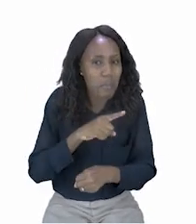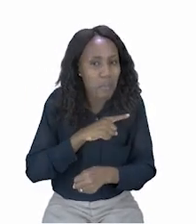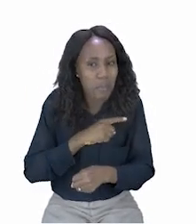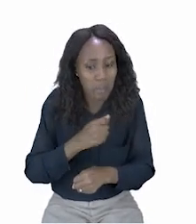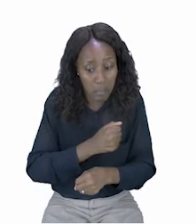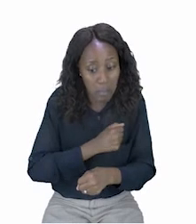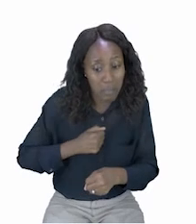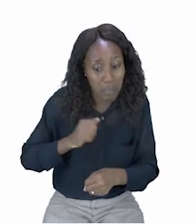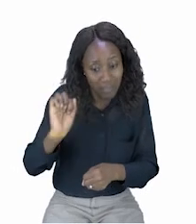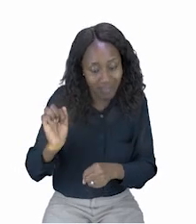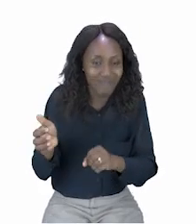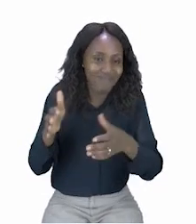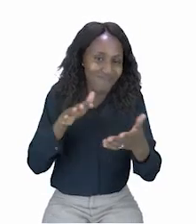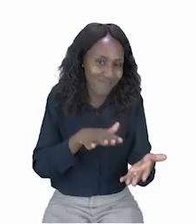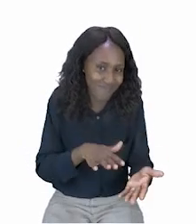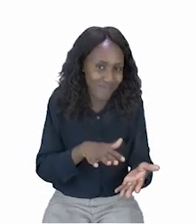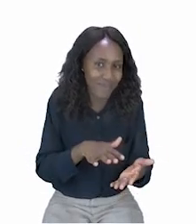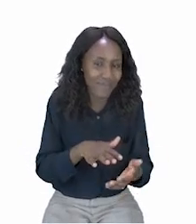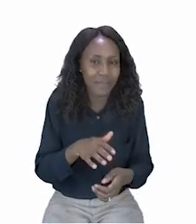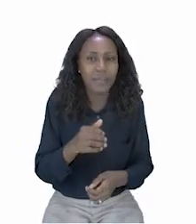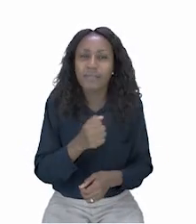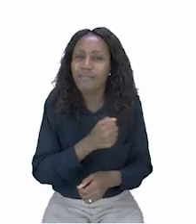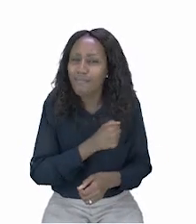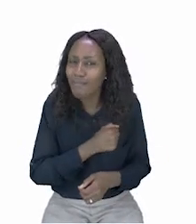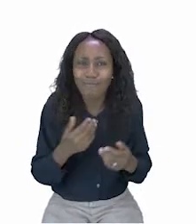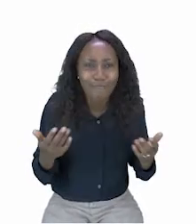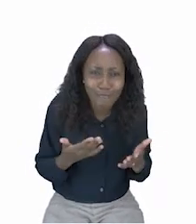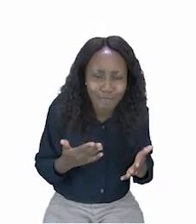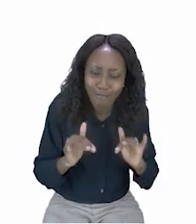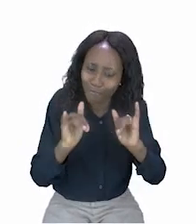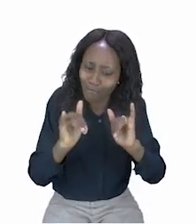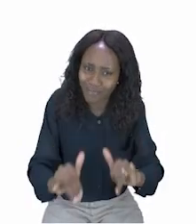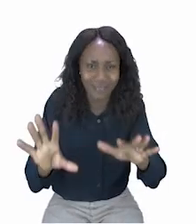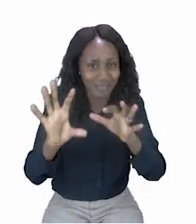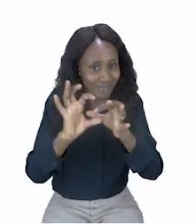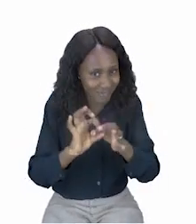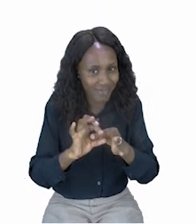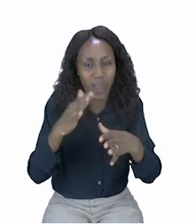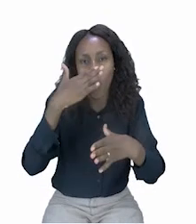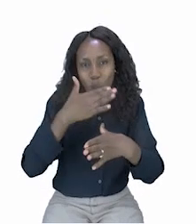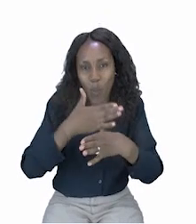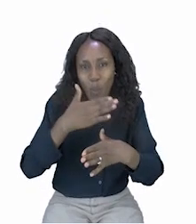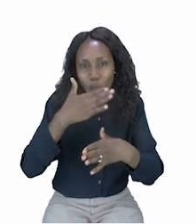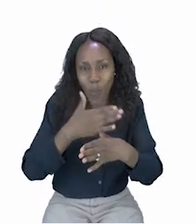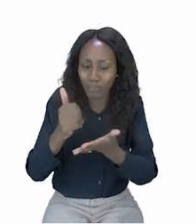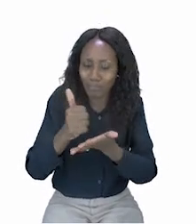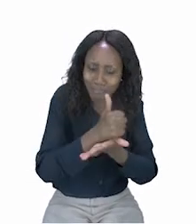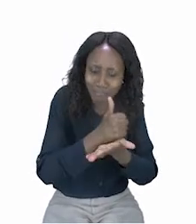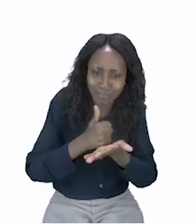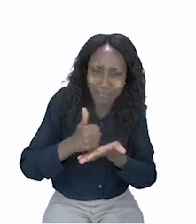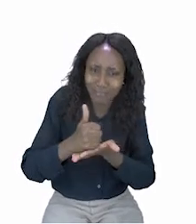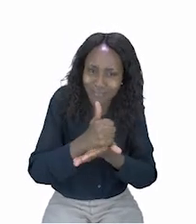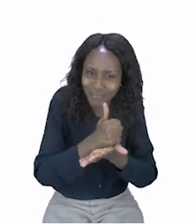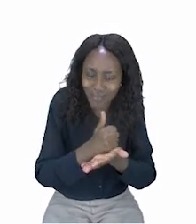away. My mother is a housewife. She stays at home to tidy the house and to